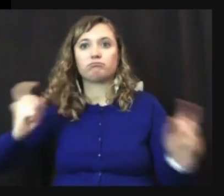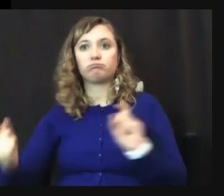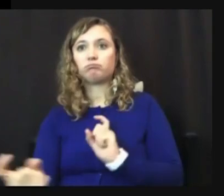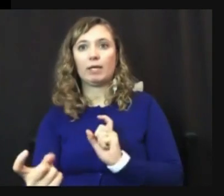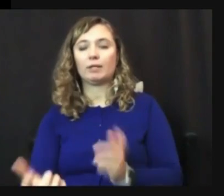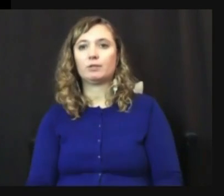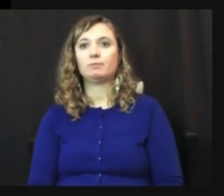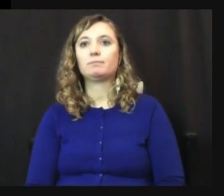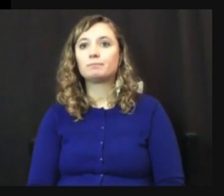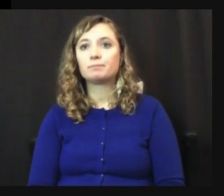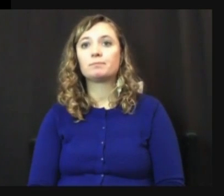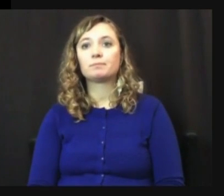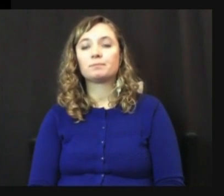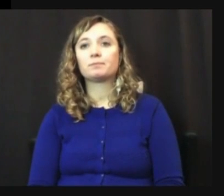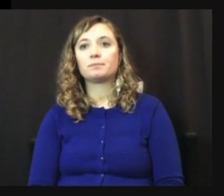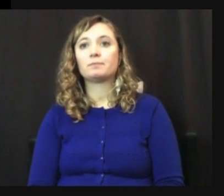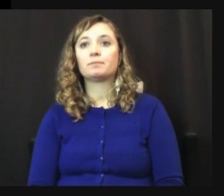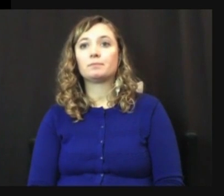changed.